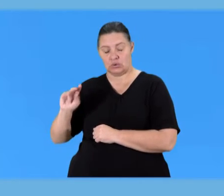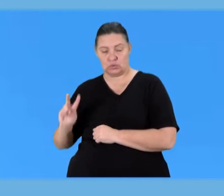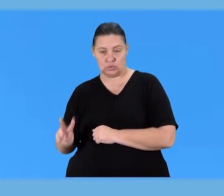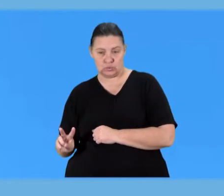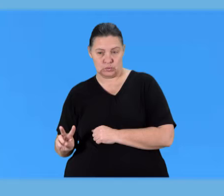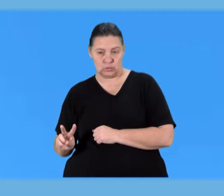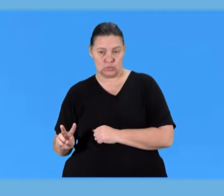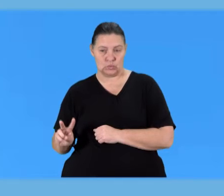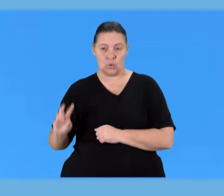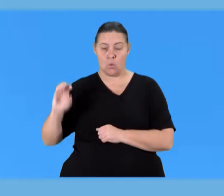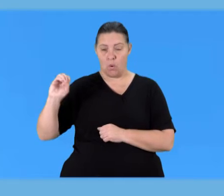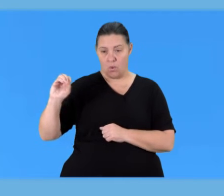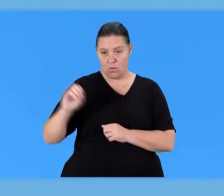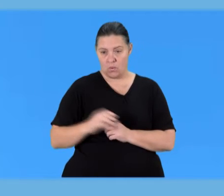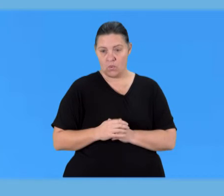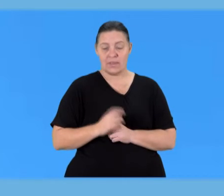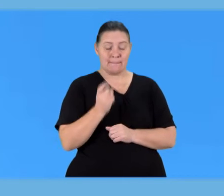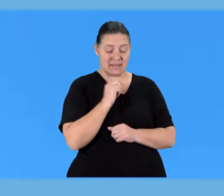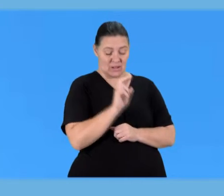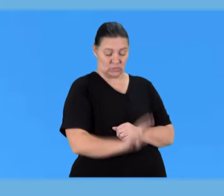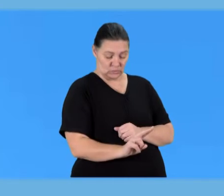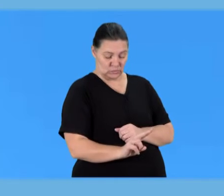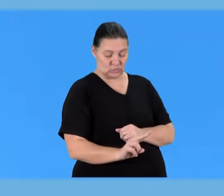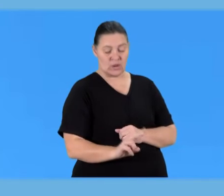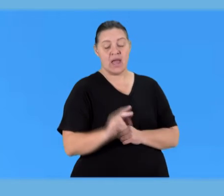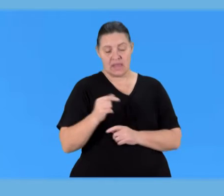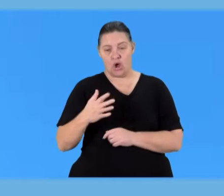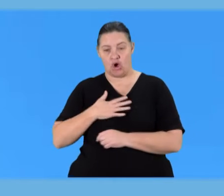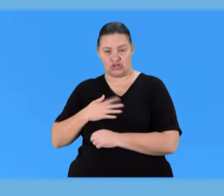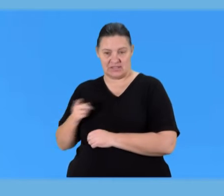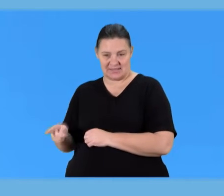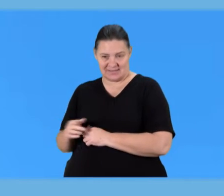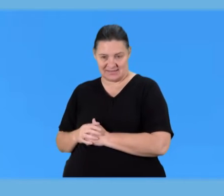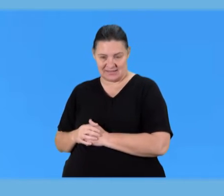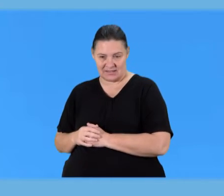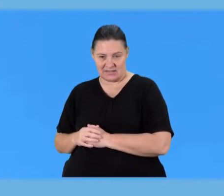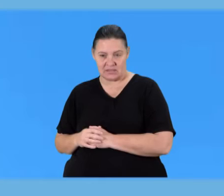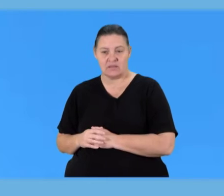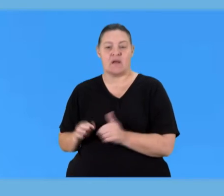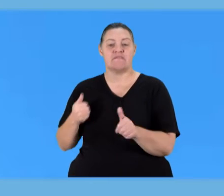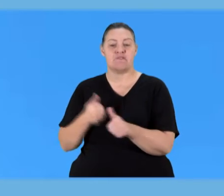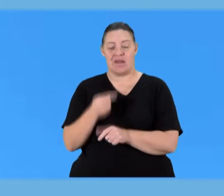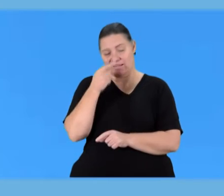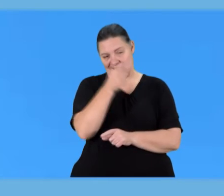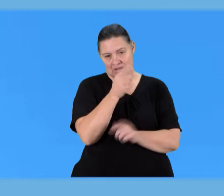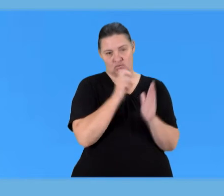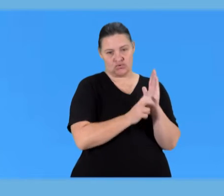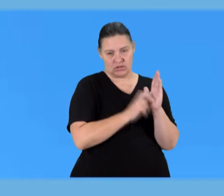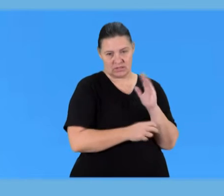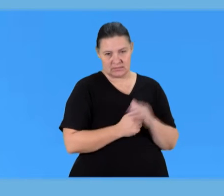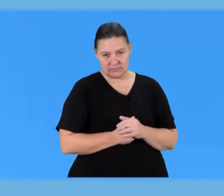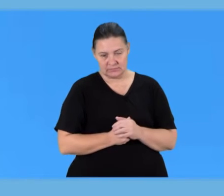Li2O. Remember, it's the metal, the M, with the 2, and then the oxygen. This is following that